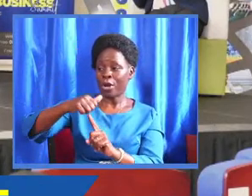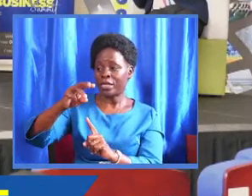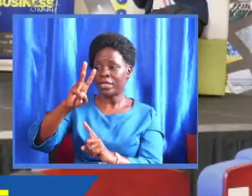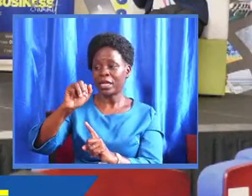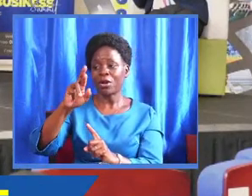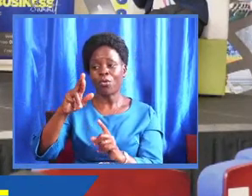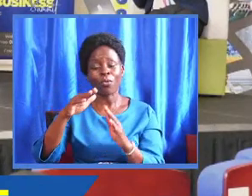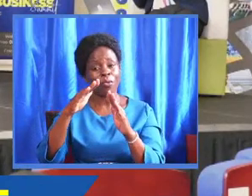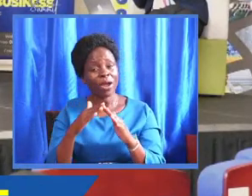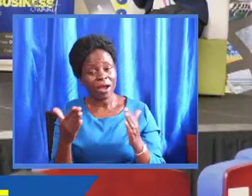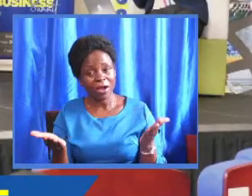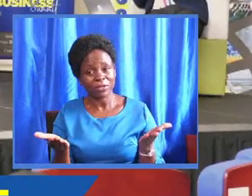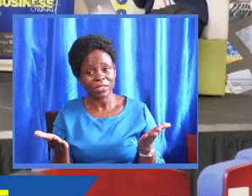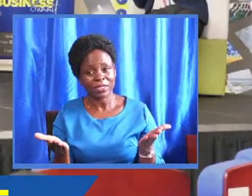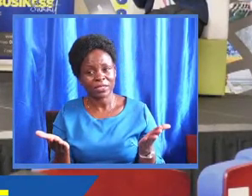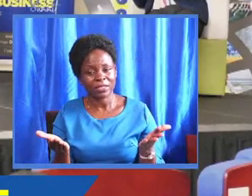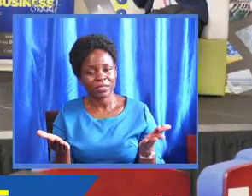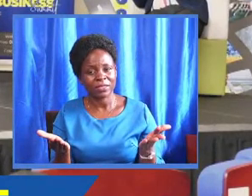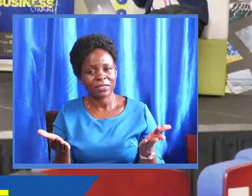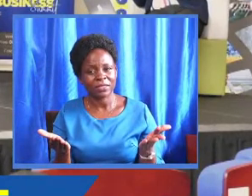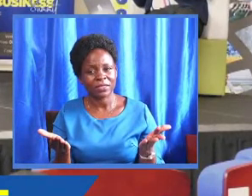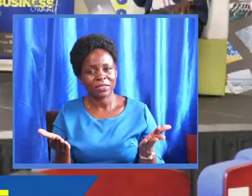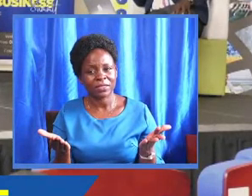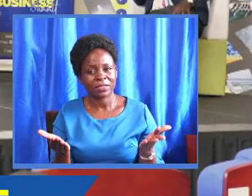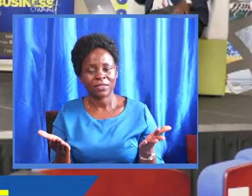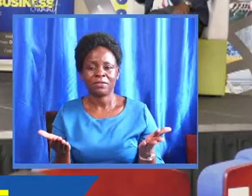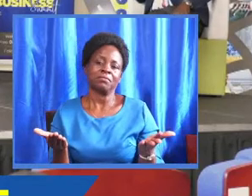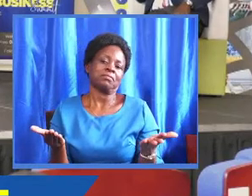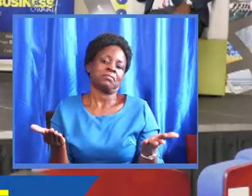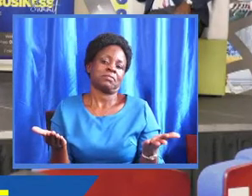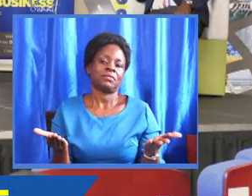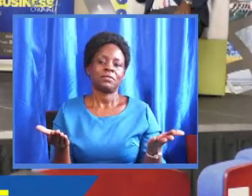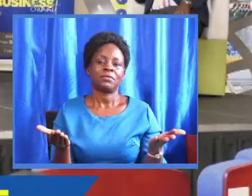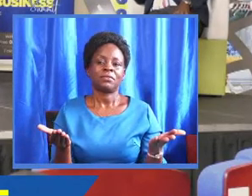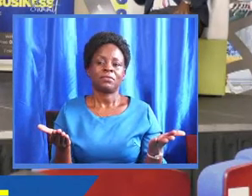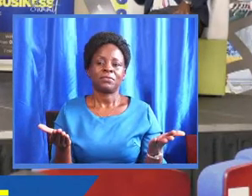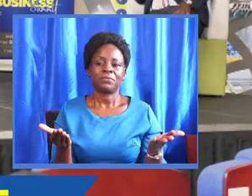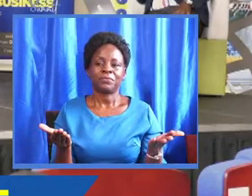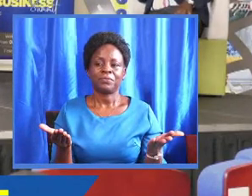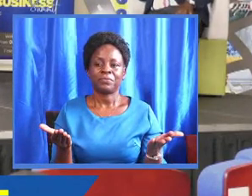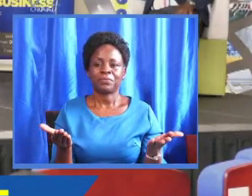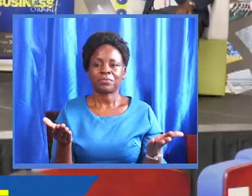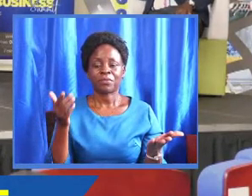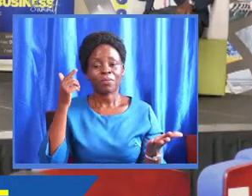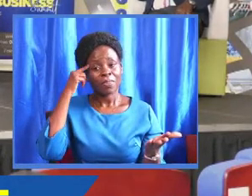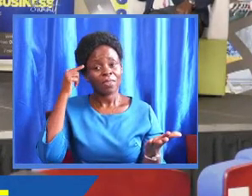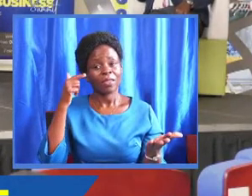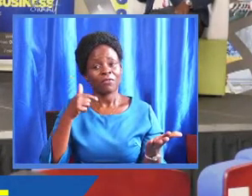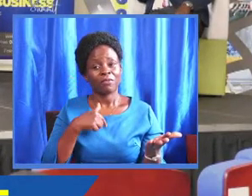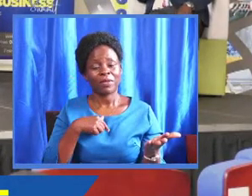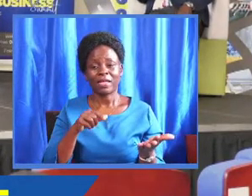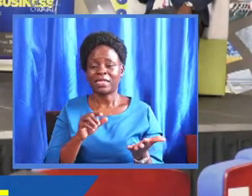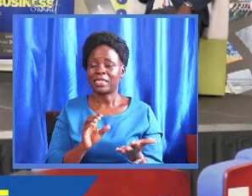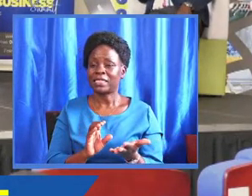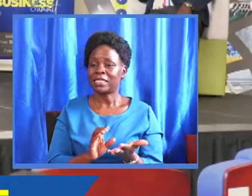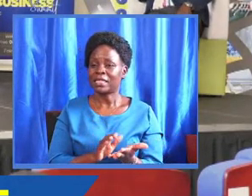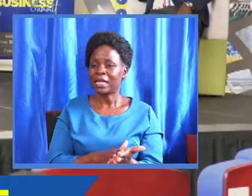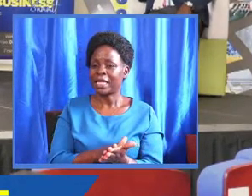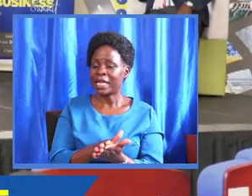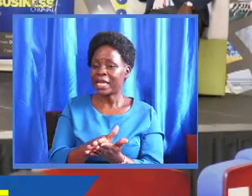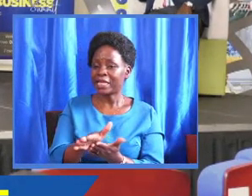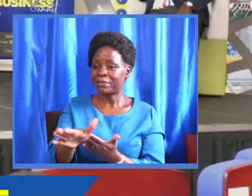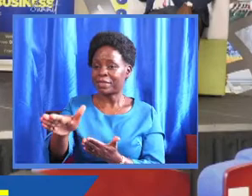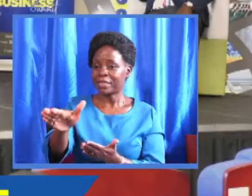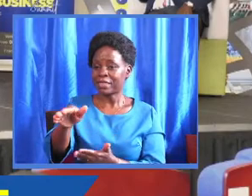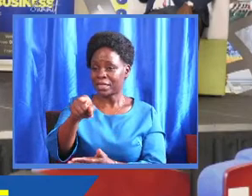What incentives they get? Well, because for me, that's an expense. I don't seem to make it out clearly. That's an expense that, like I said, we